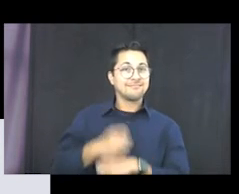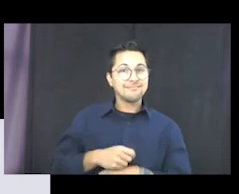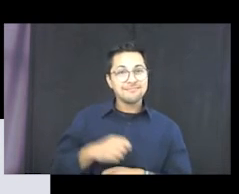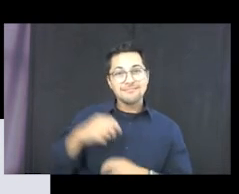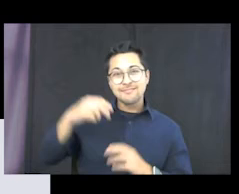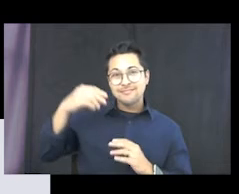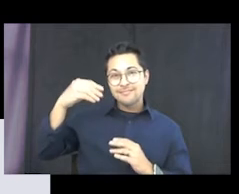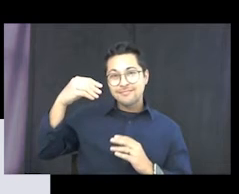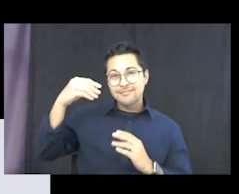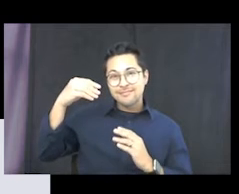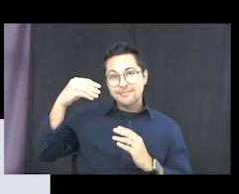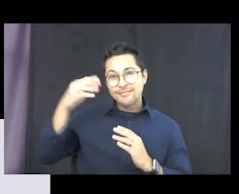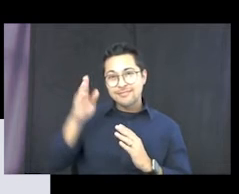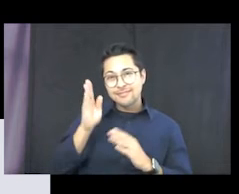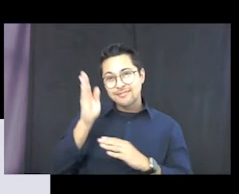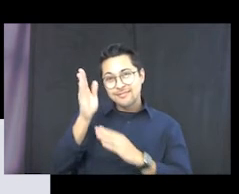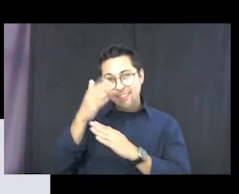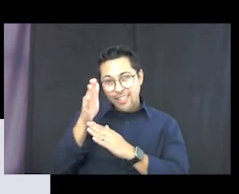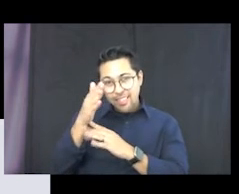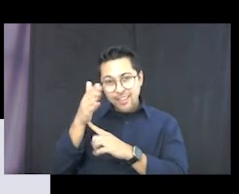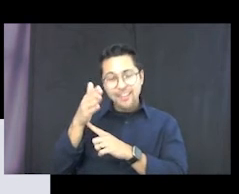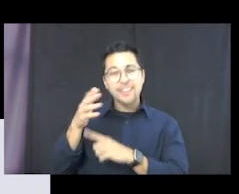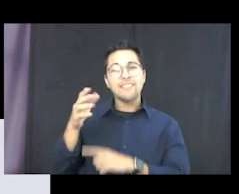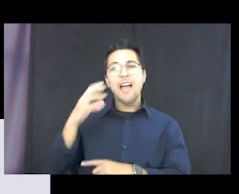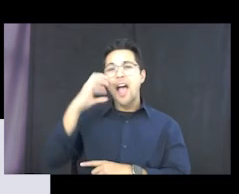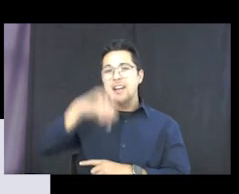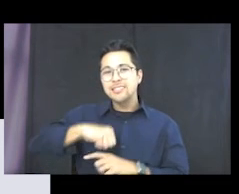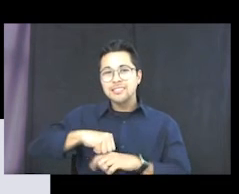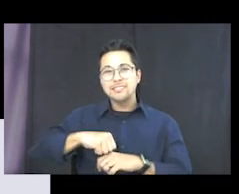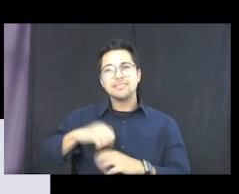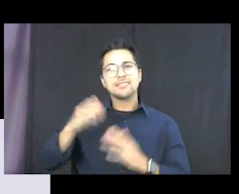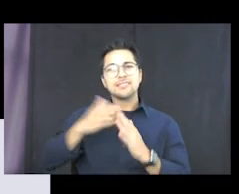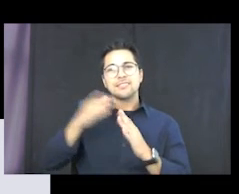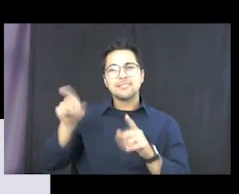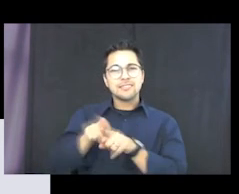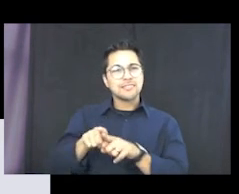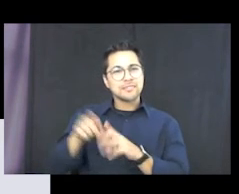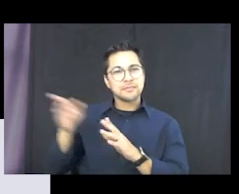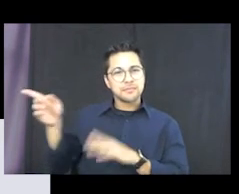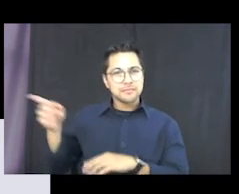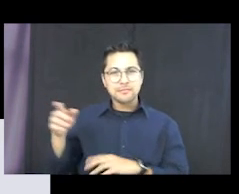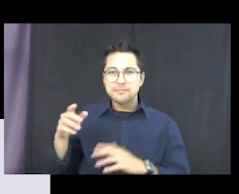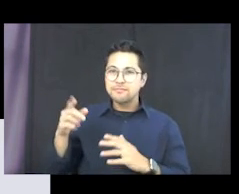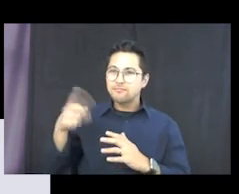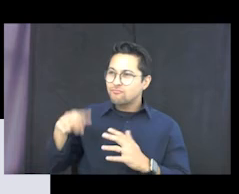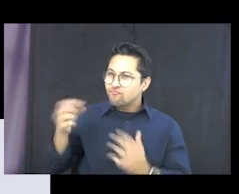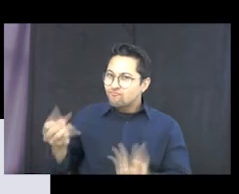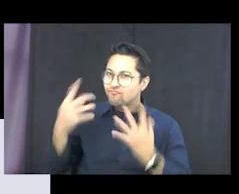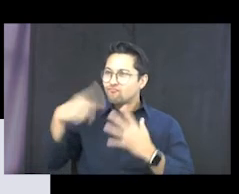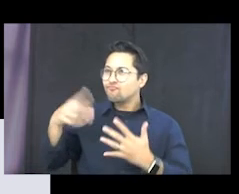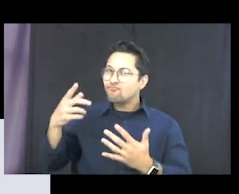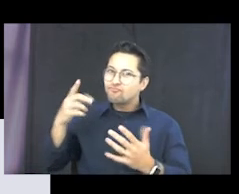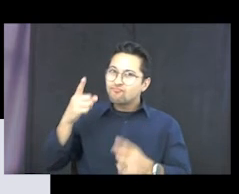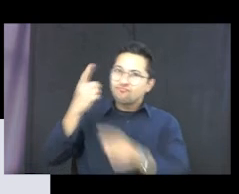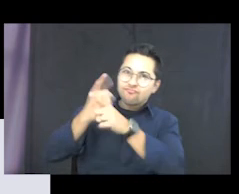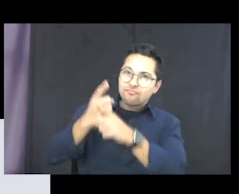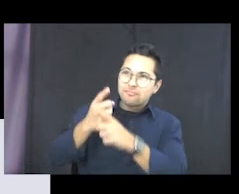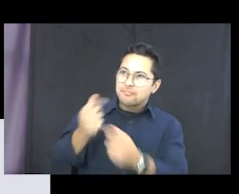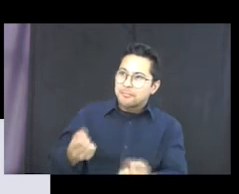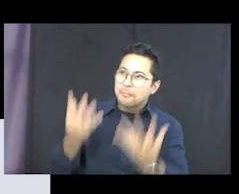bite are on the same side. All of you that selected number 6 wins the grand prize. How many of you got it correct?